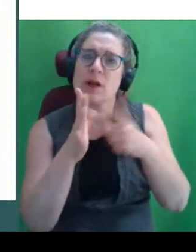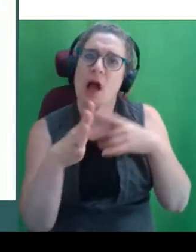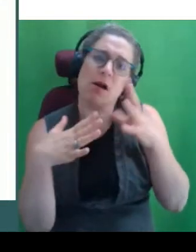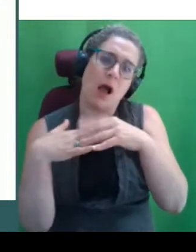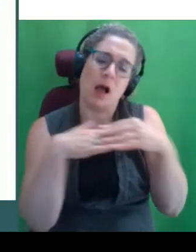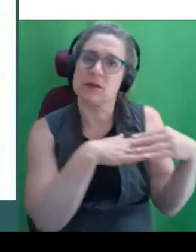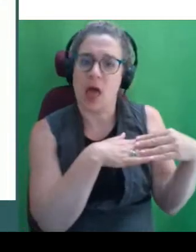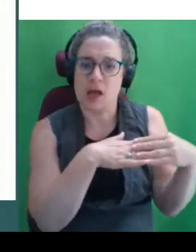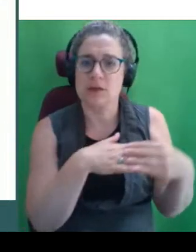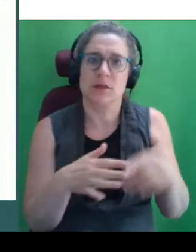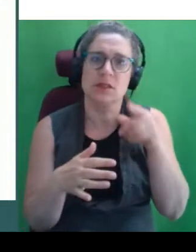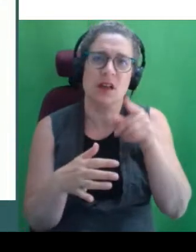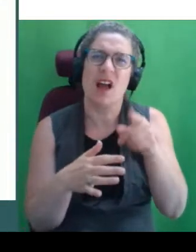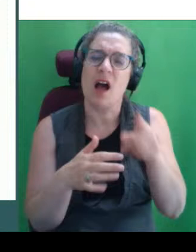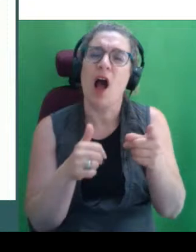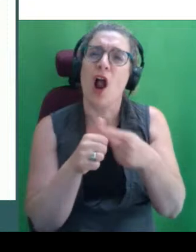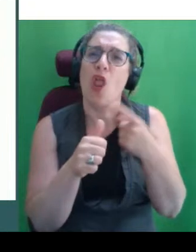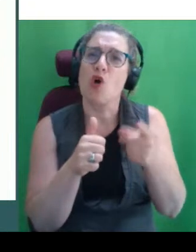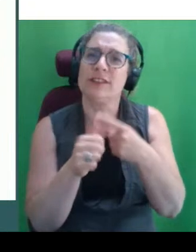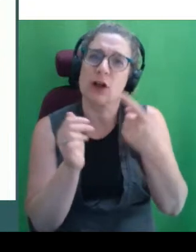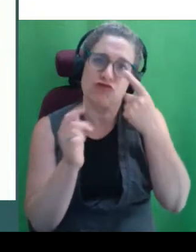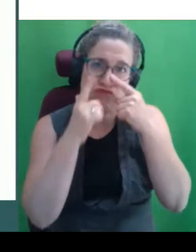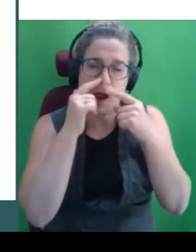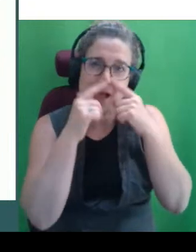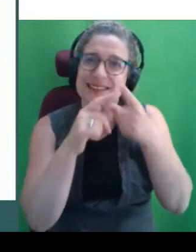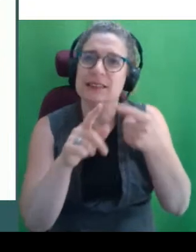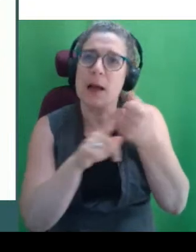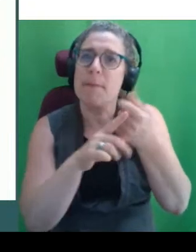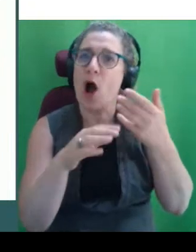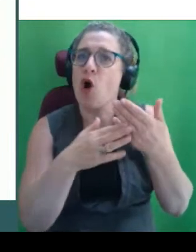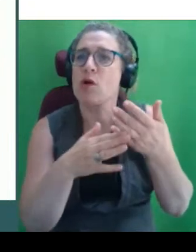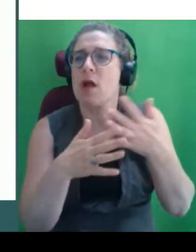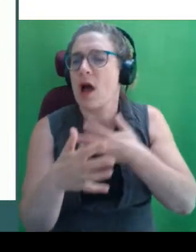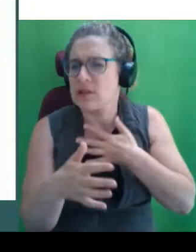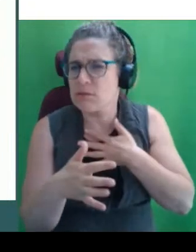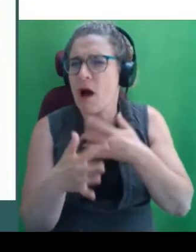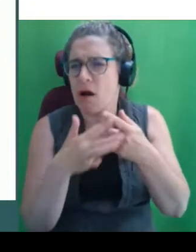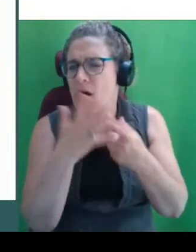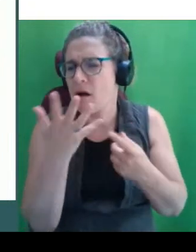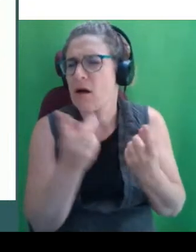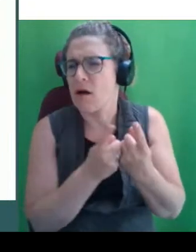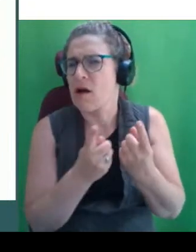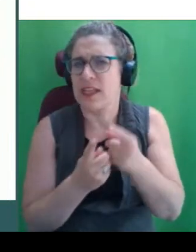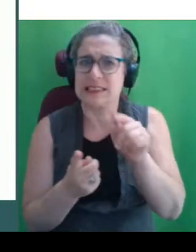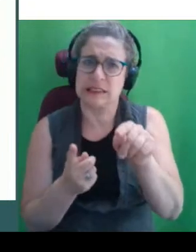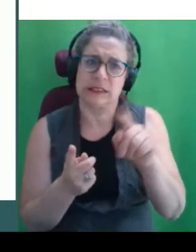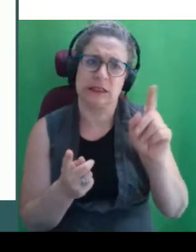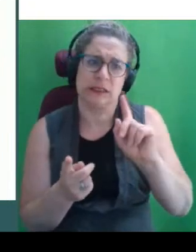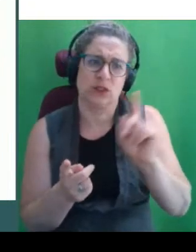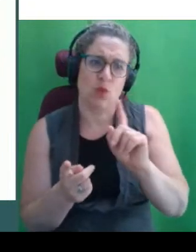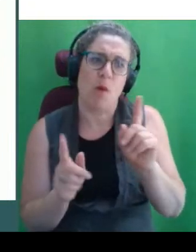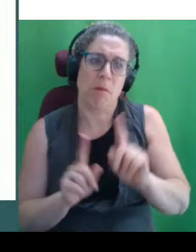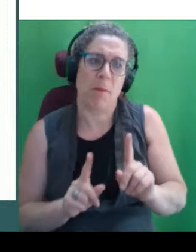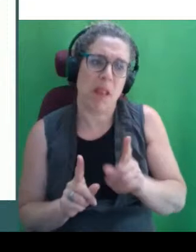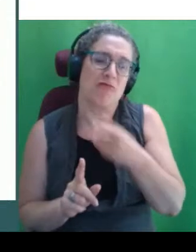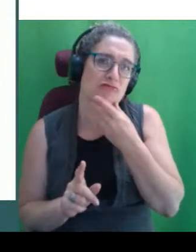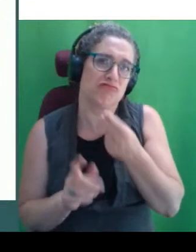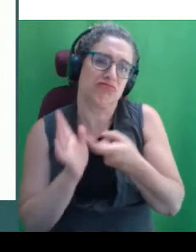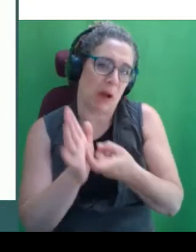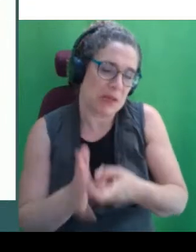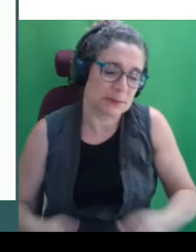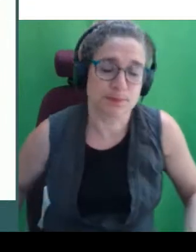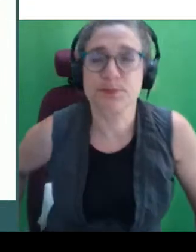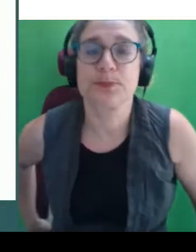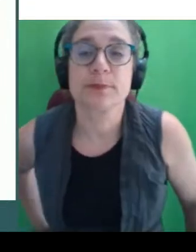allergic rhinitis and its impact on asthma, and these are all types of things that they all recommend. So combinations we've